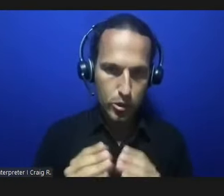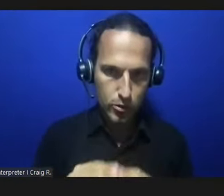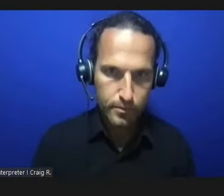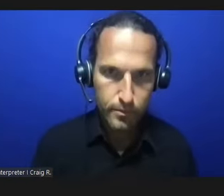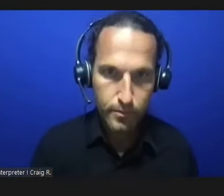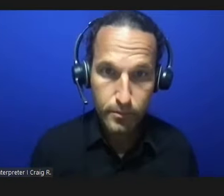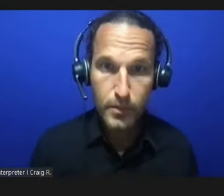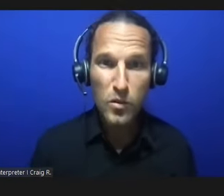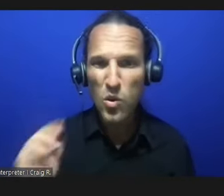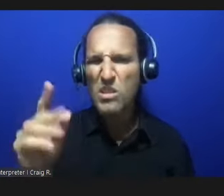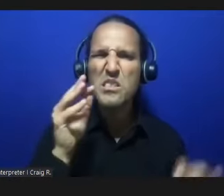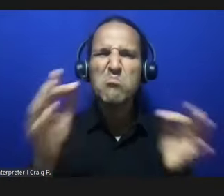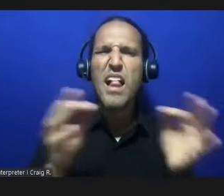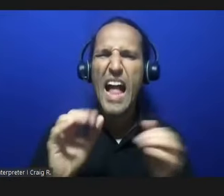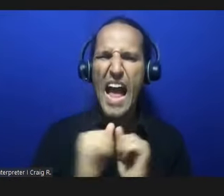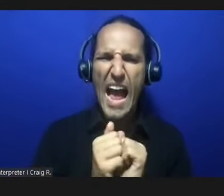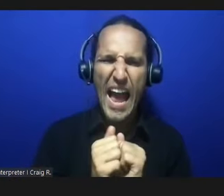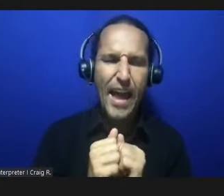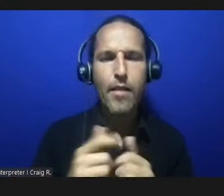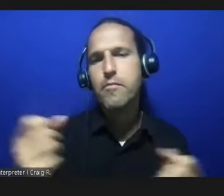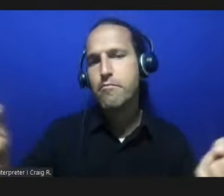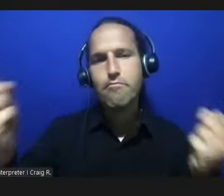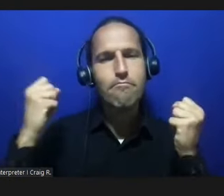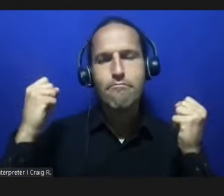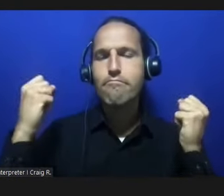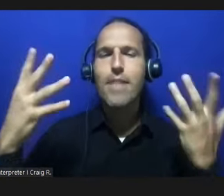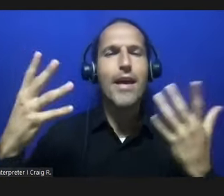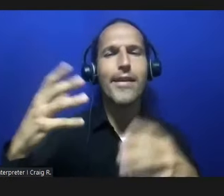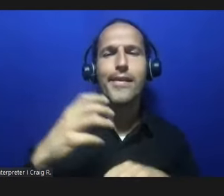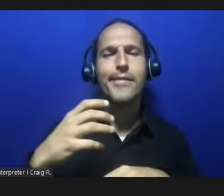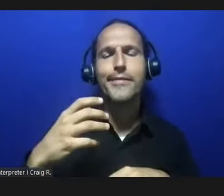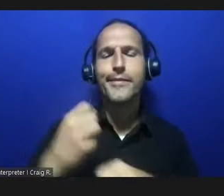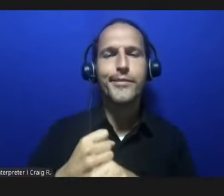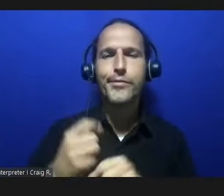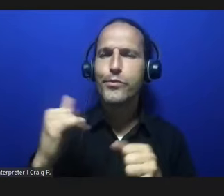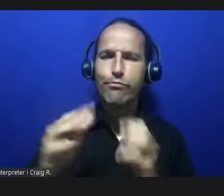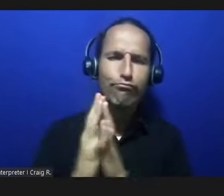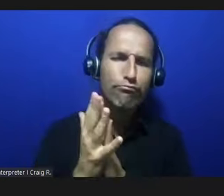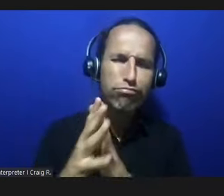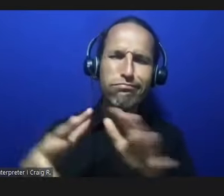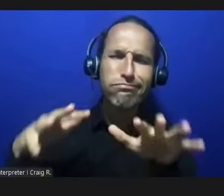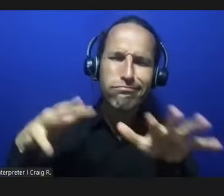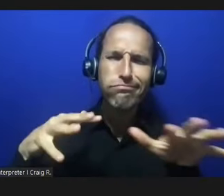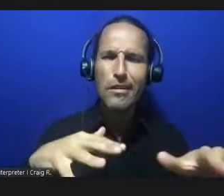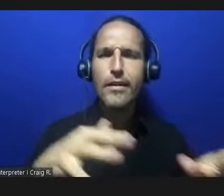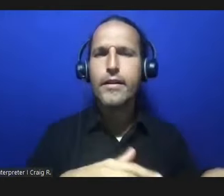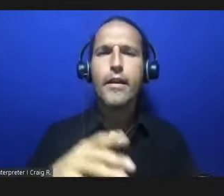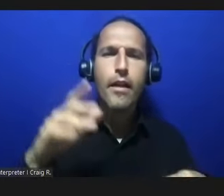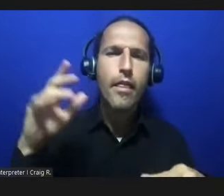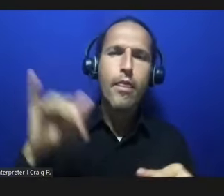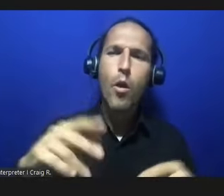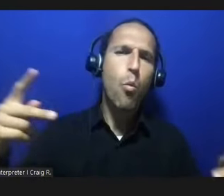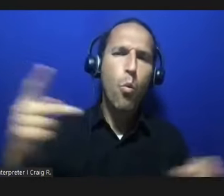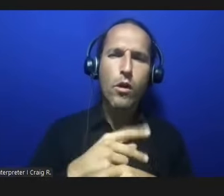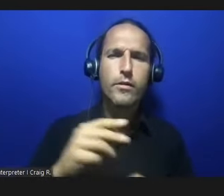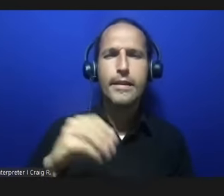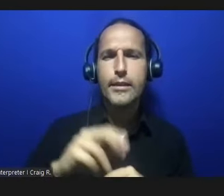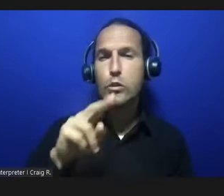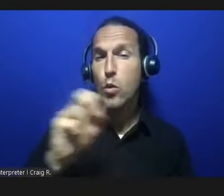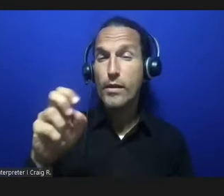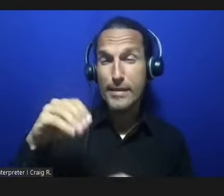So how did we get here? There's been a decade of congestion. Congestion in New York City has consistently ranked among the worst in the United